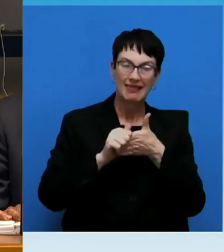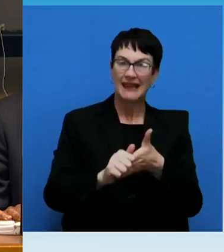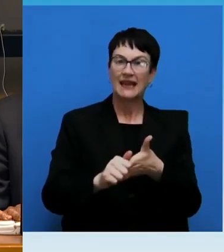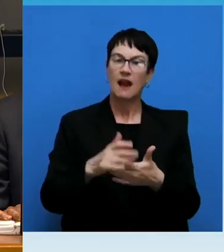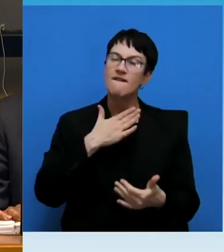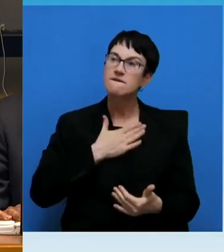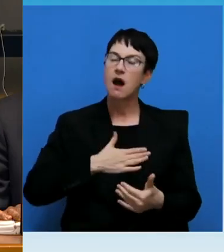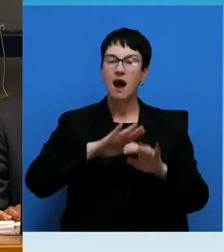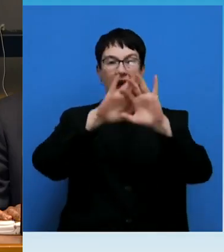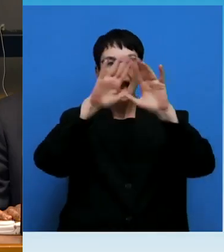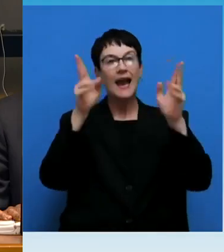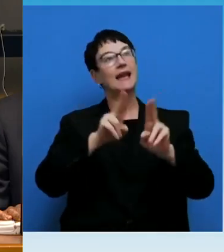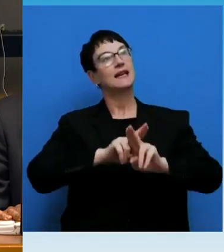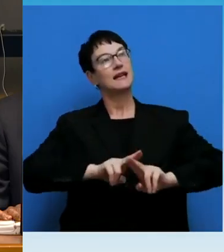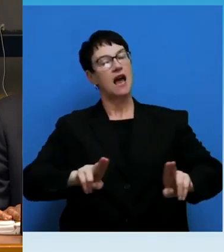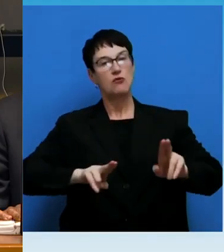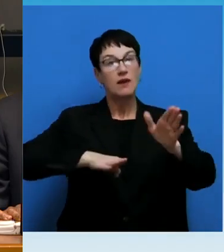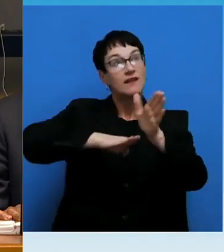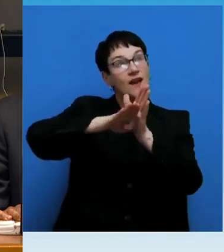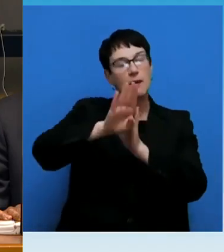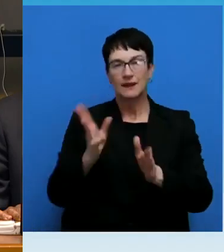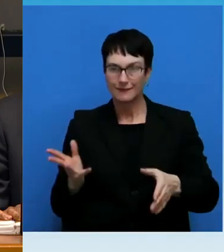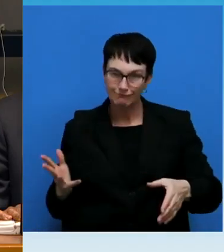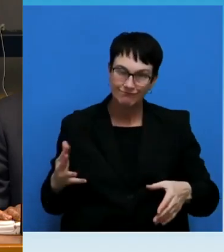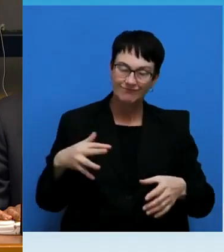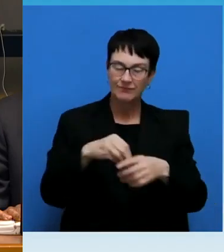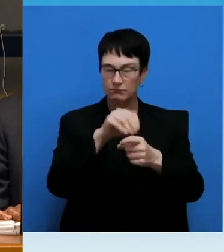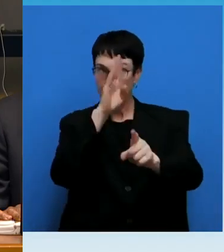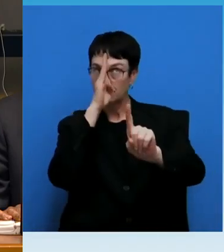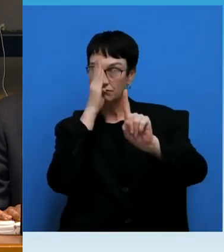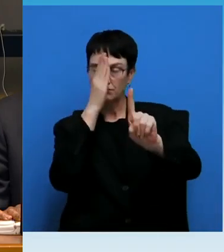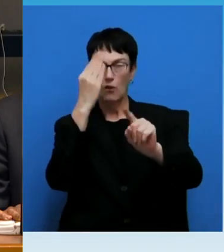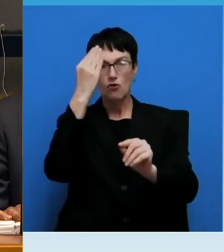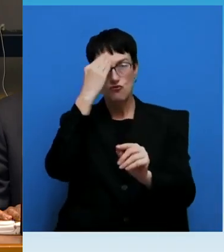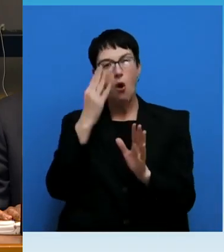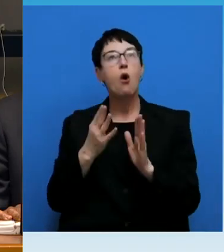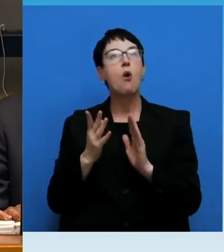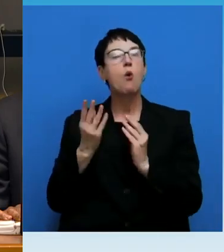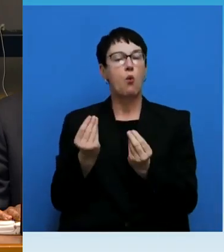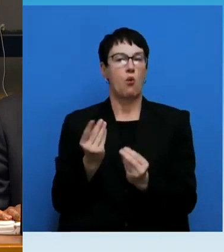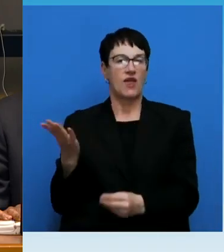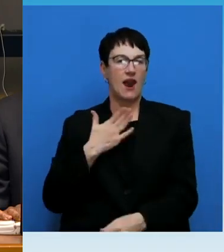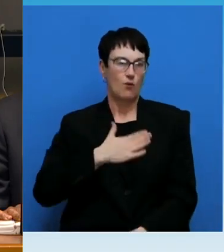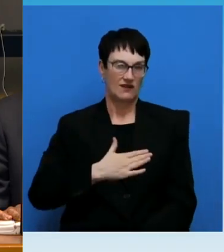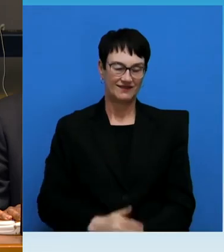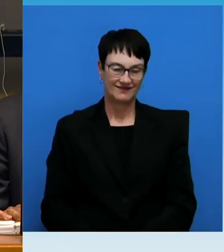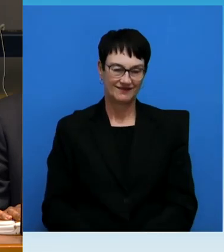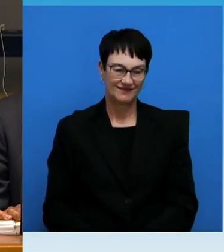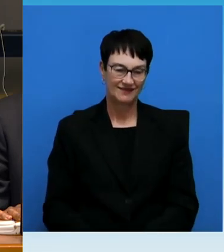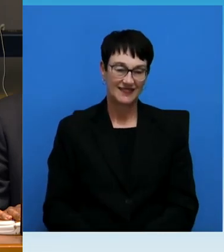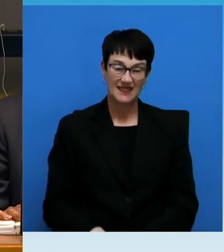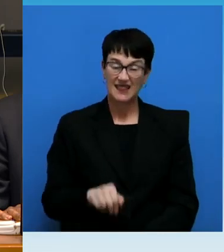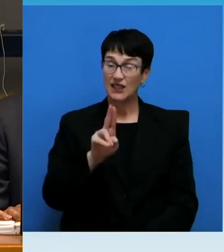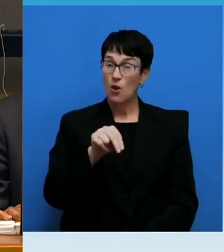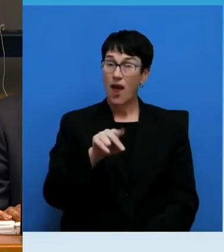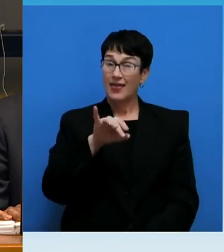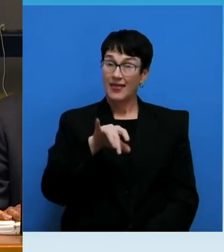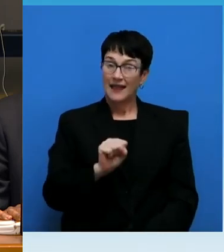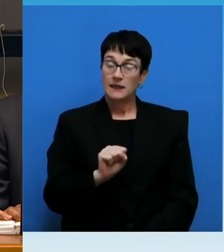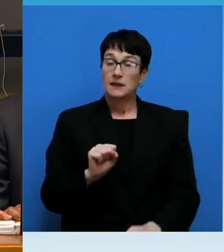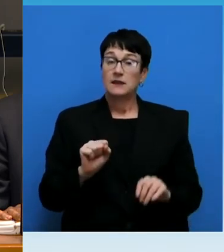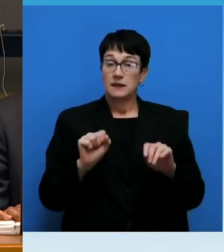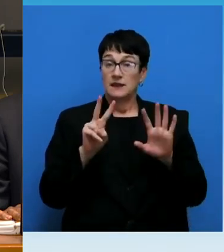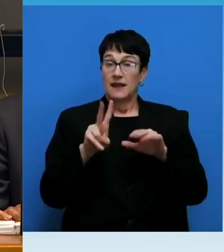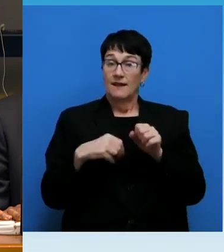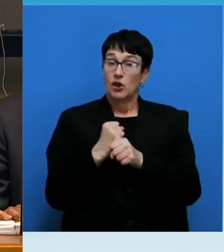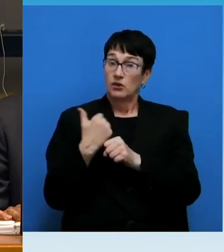Excellencies, dear colleagues and friends, the journey we started with UNDIS 7 years ago proved that the UN system binds itself